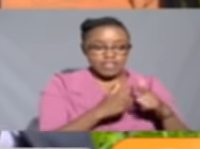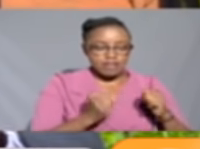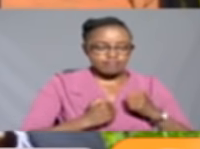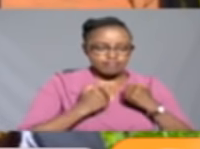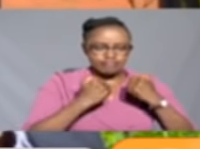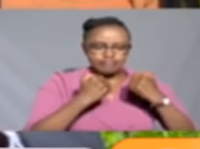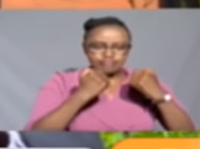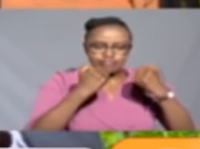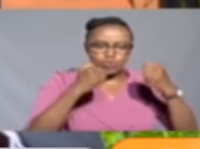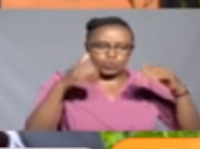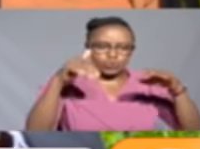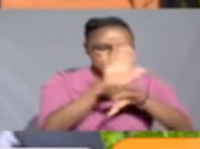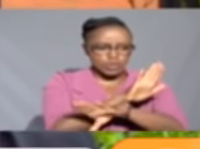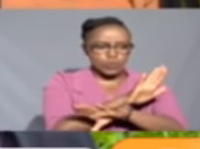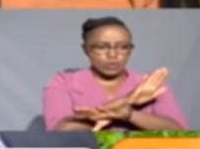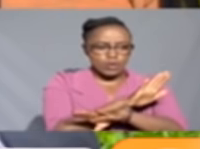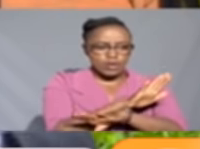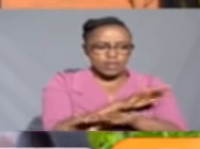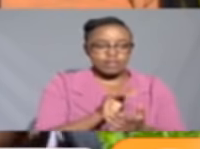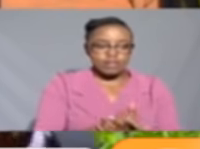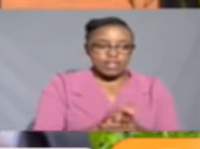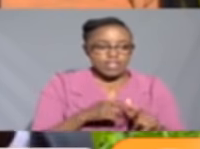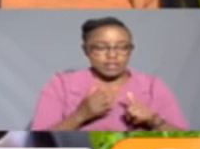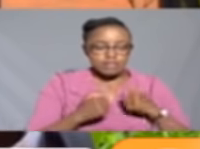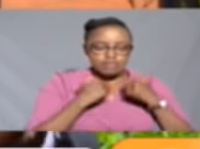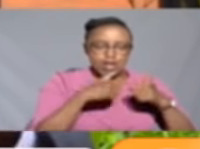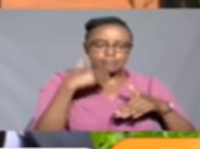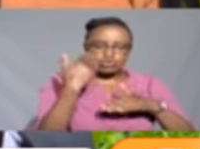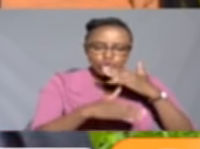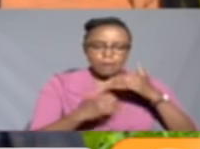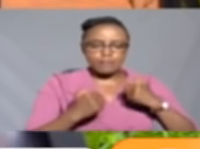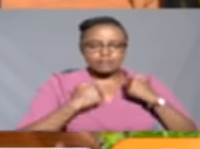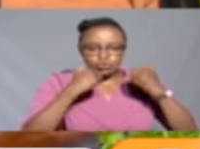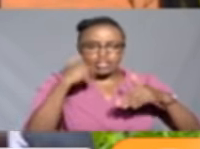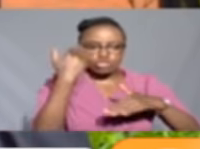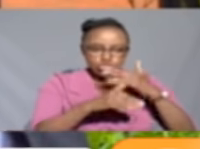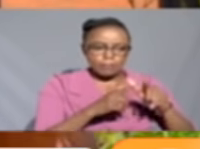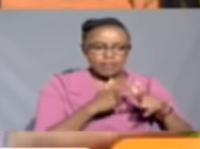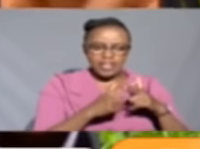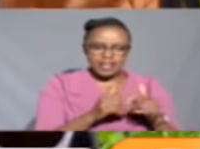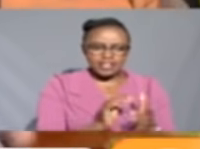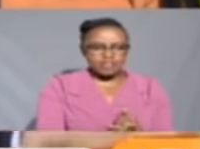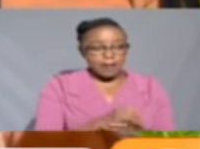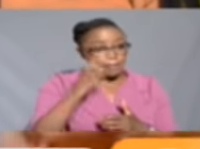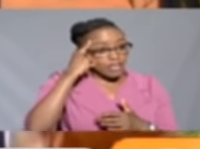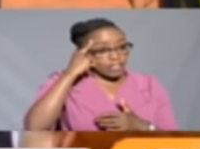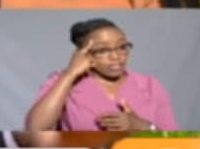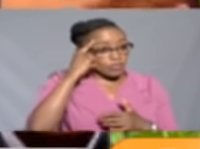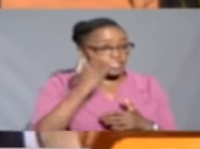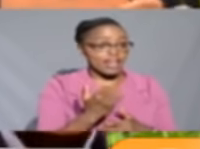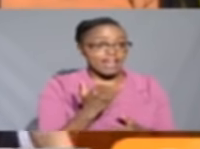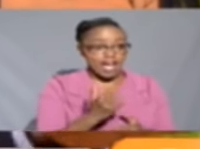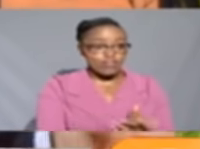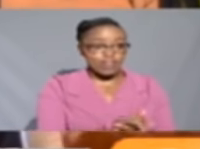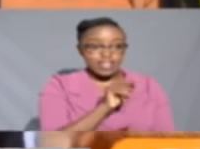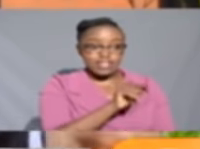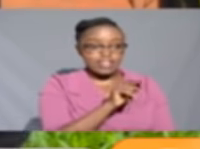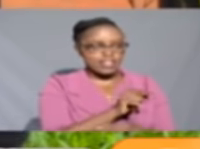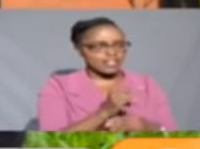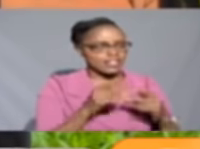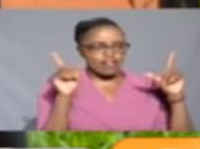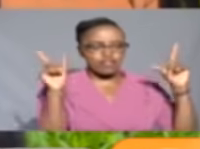the night. And would drive, stop. That's when I really thought now, this one is